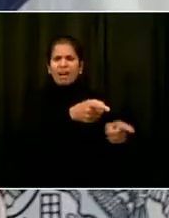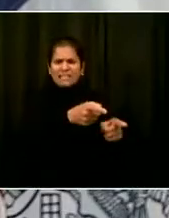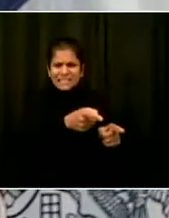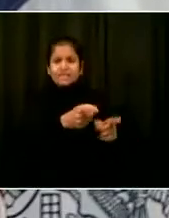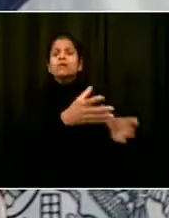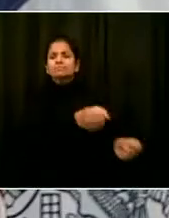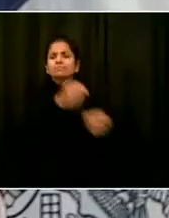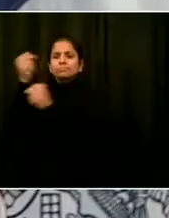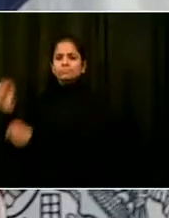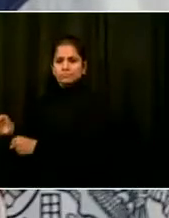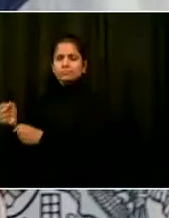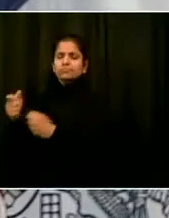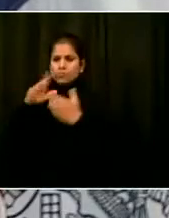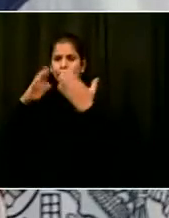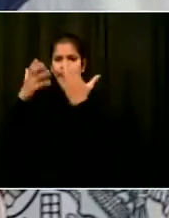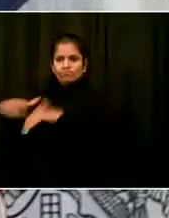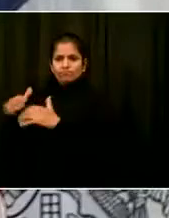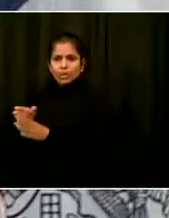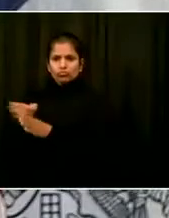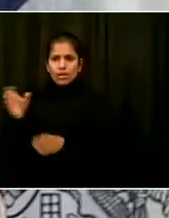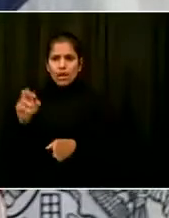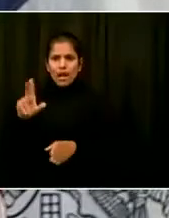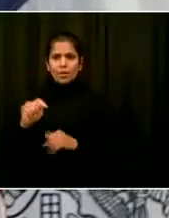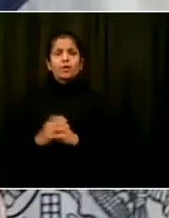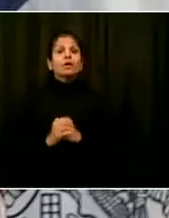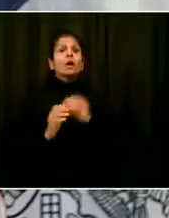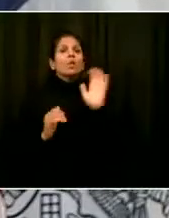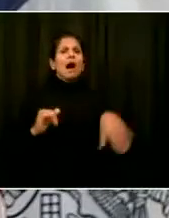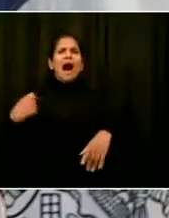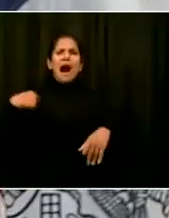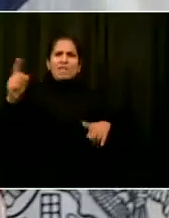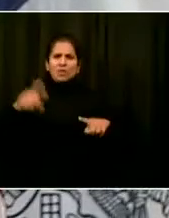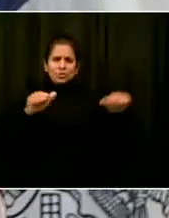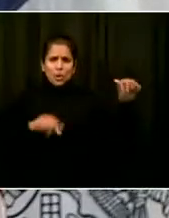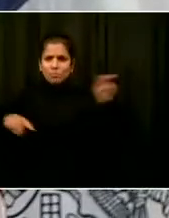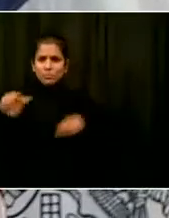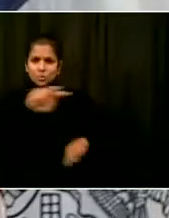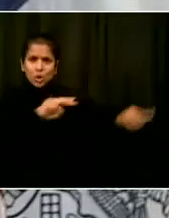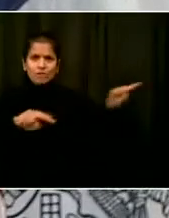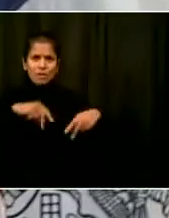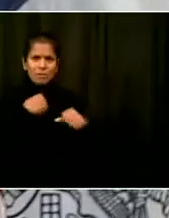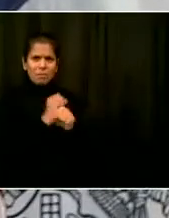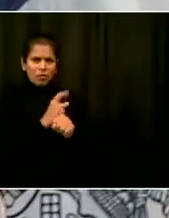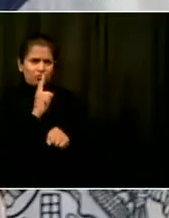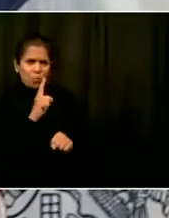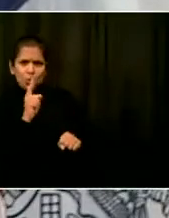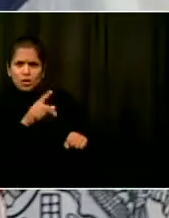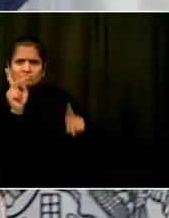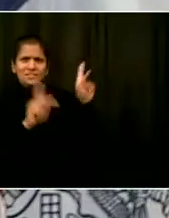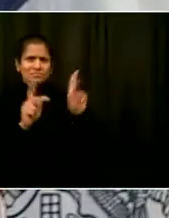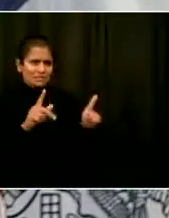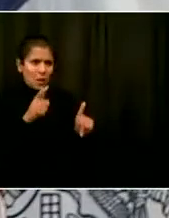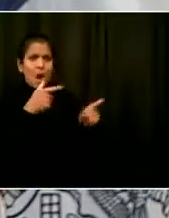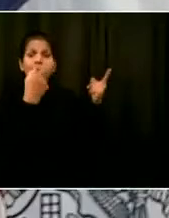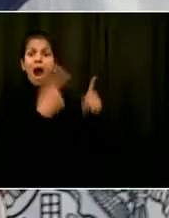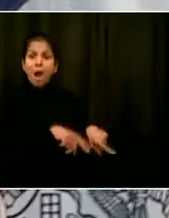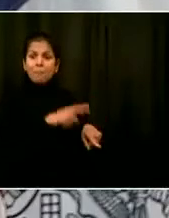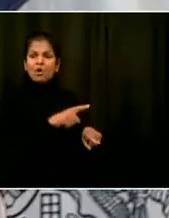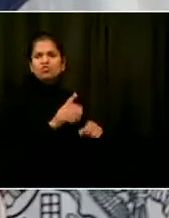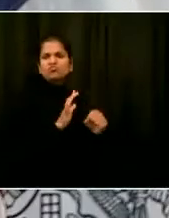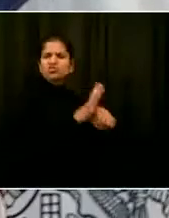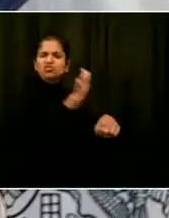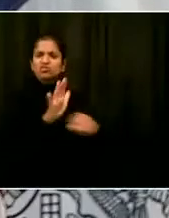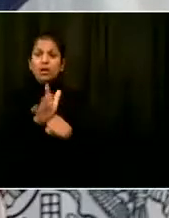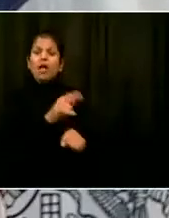themselves or others uh we're going to get them to a medical facility get them um tested and evaluated if it's someone who